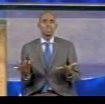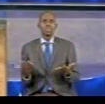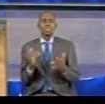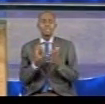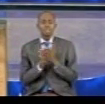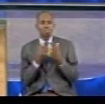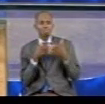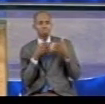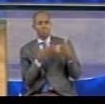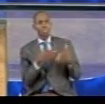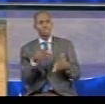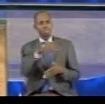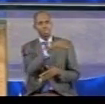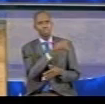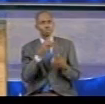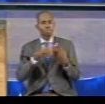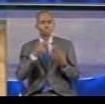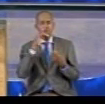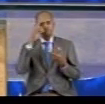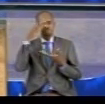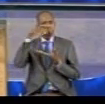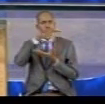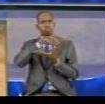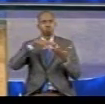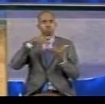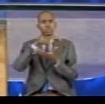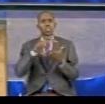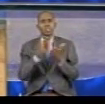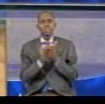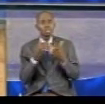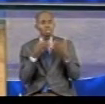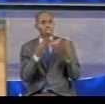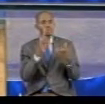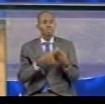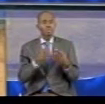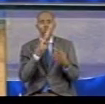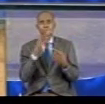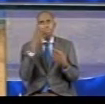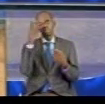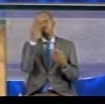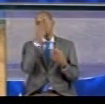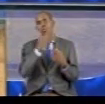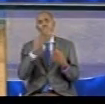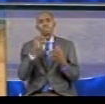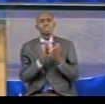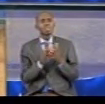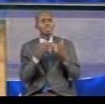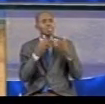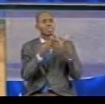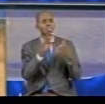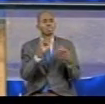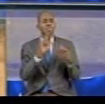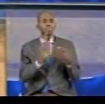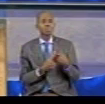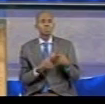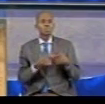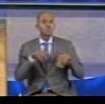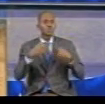to confusion, that led them to conflict, that led them to unnecessary